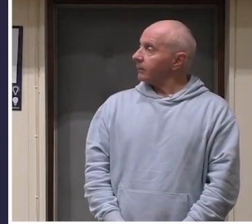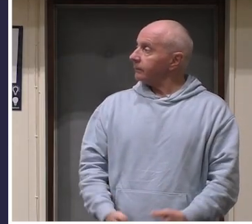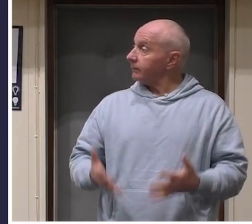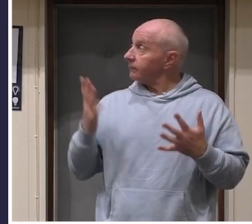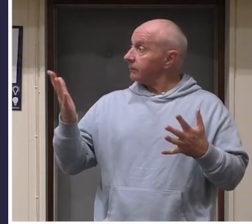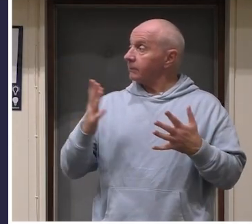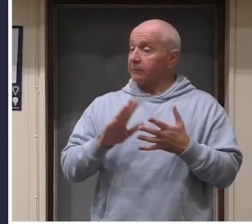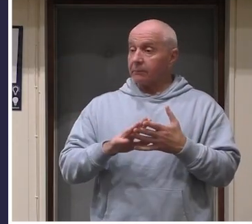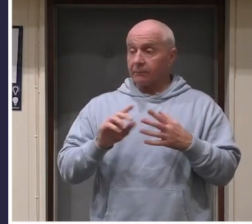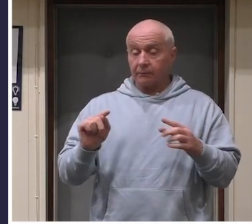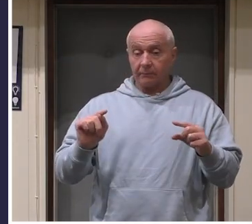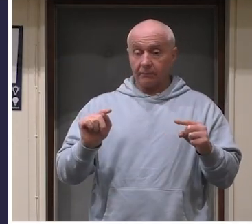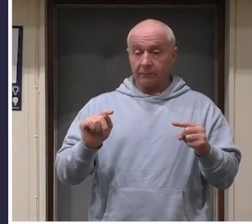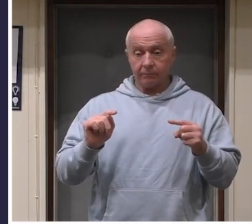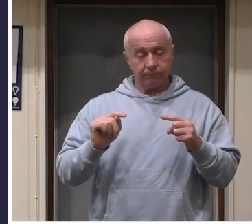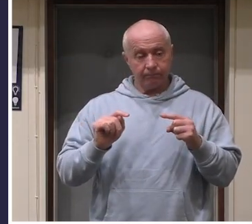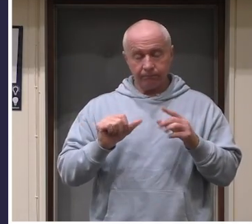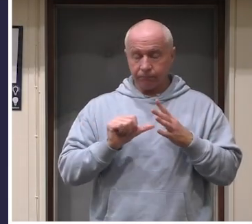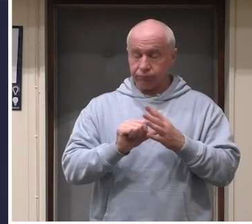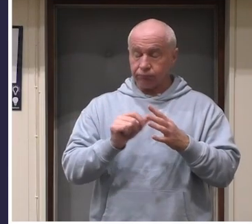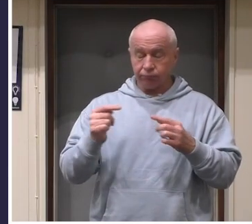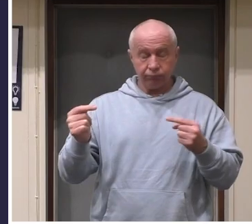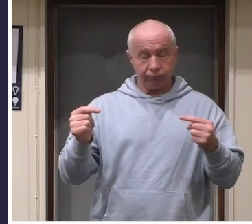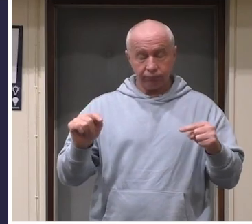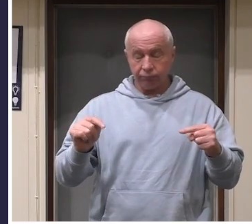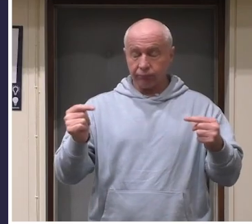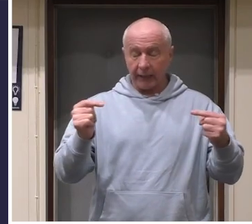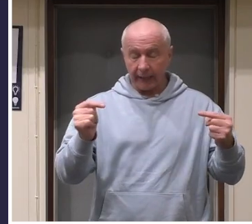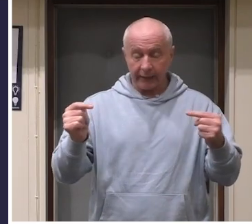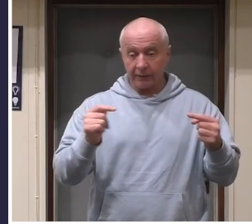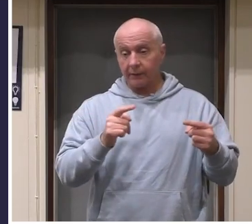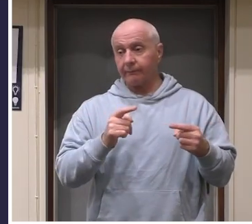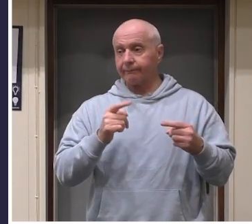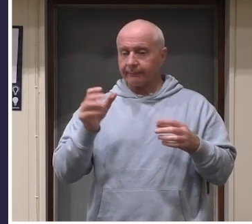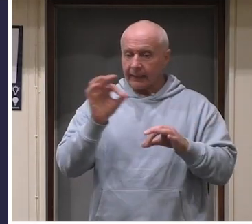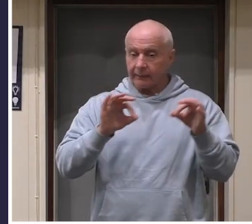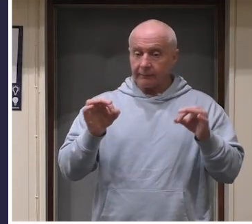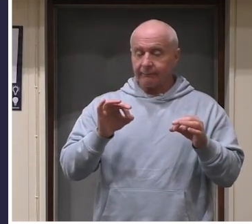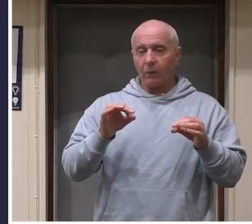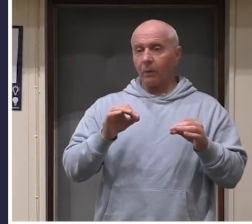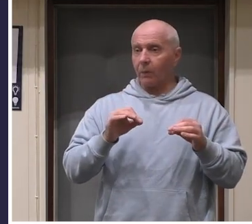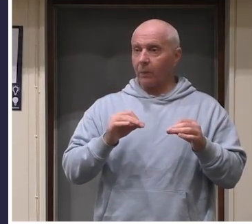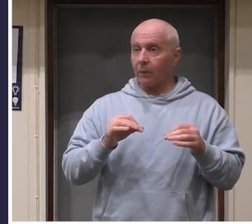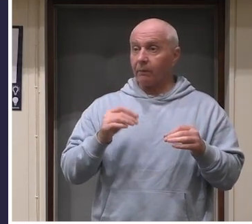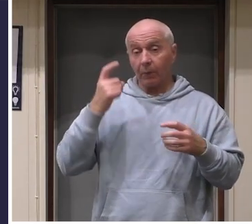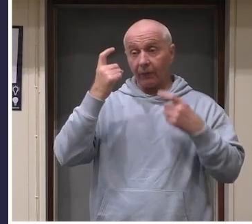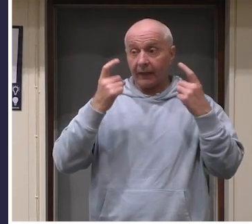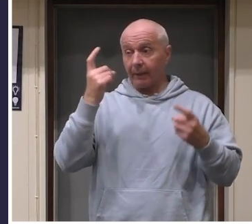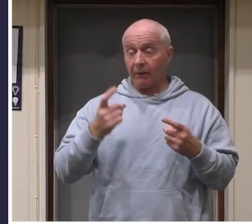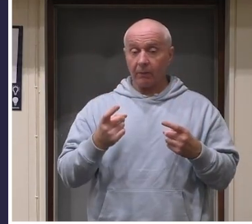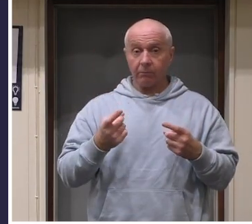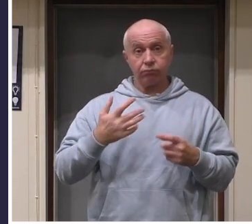it's a very challenging experiment. It's going to take a lot of effort, but think of the reward. If you're able to pull this